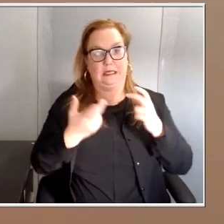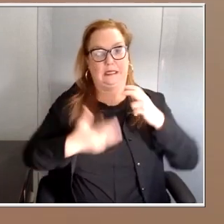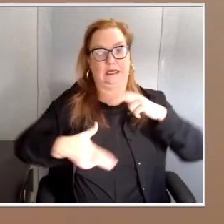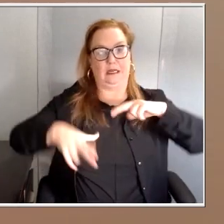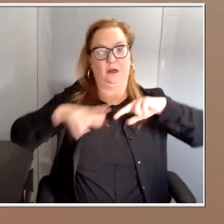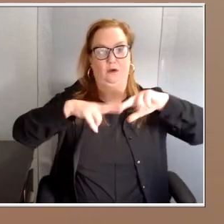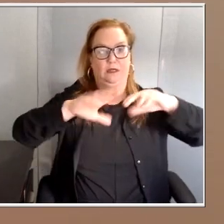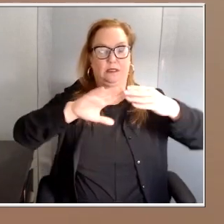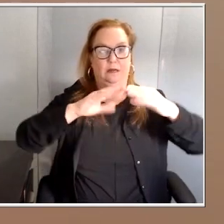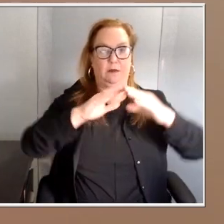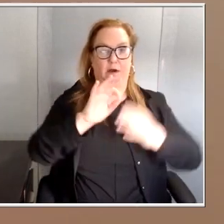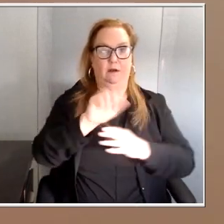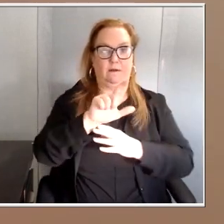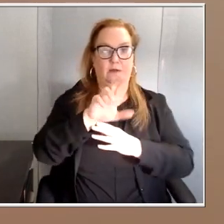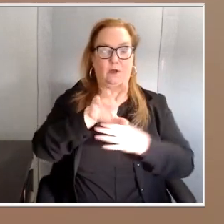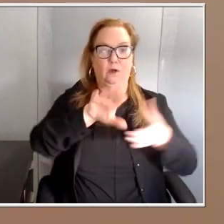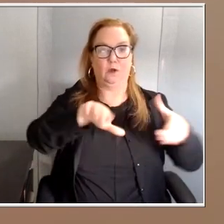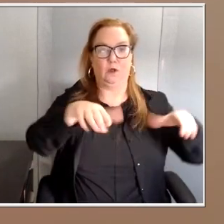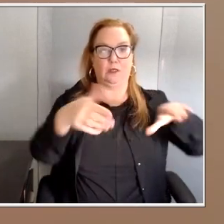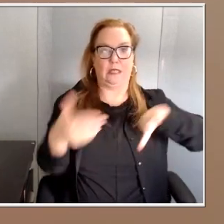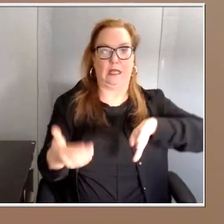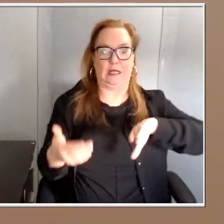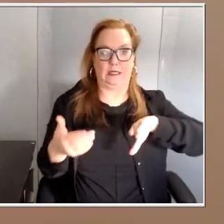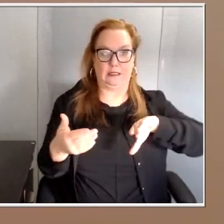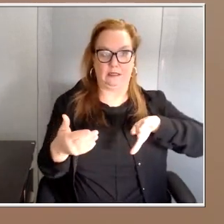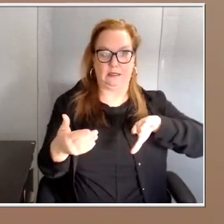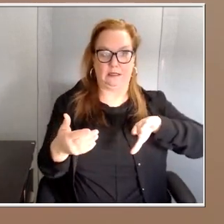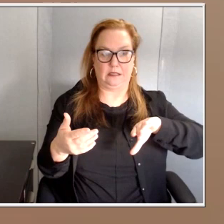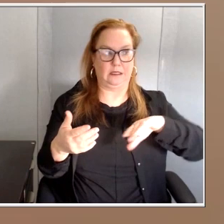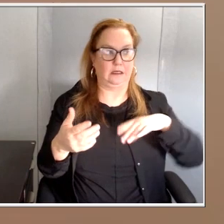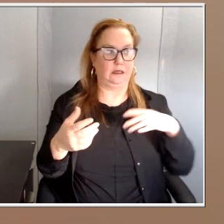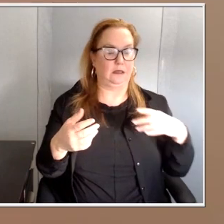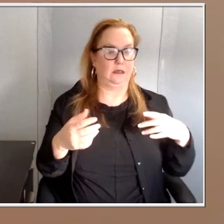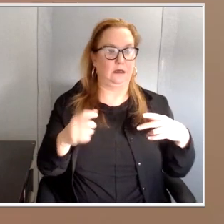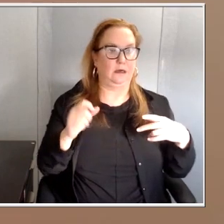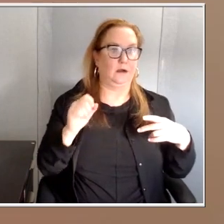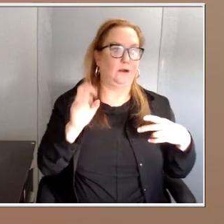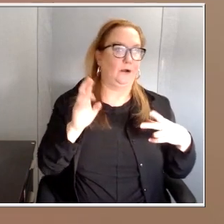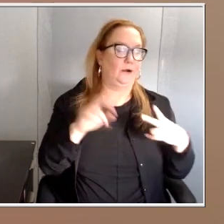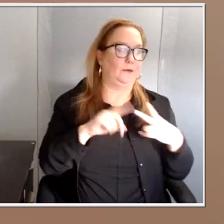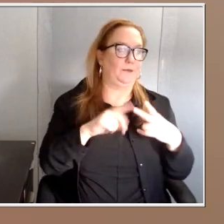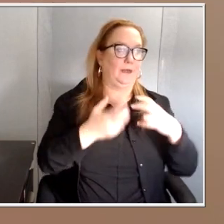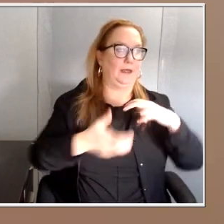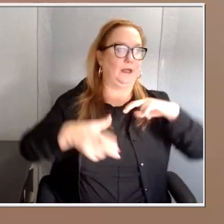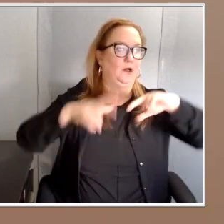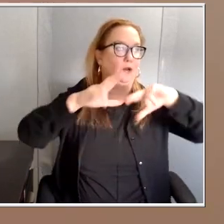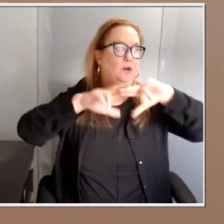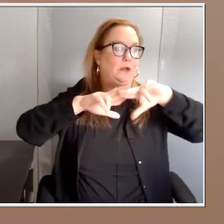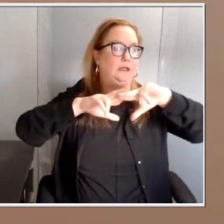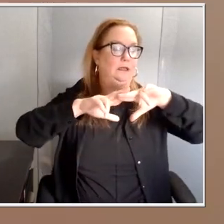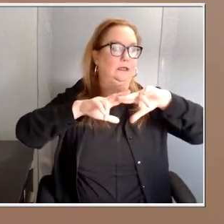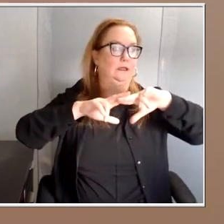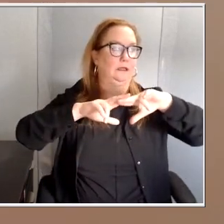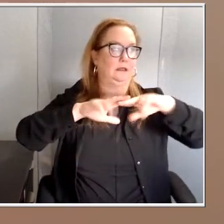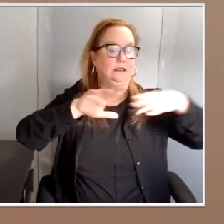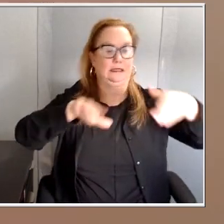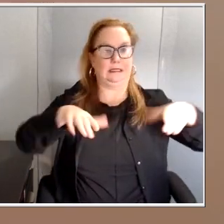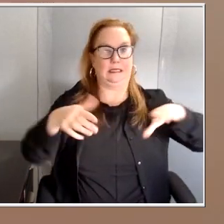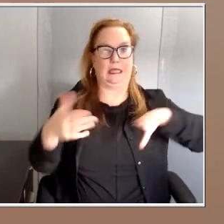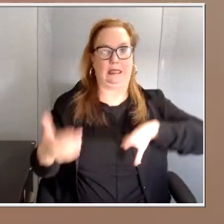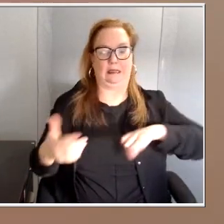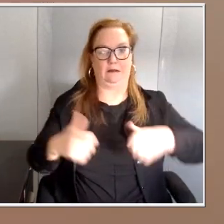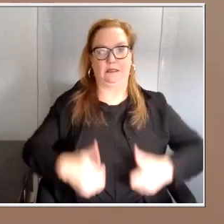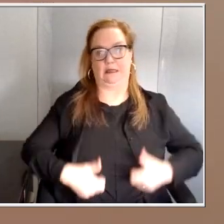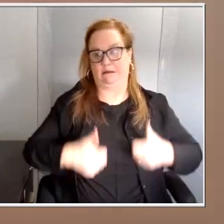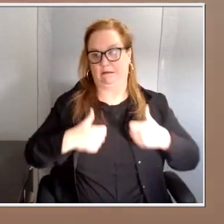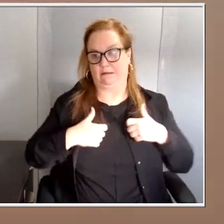number of flu deaths or an increased morbidity and mortality from things